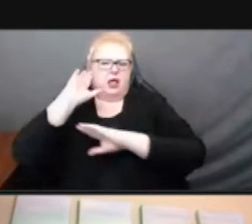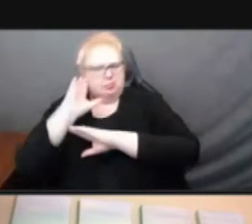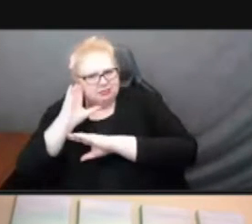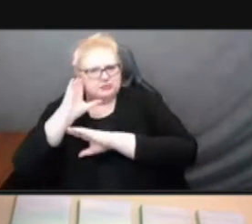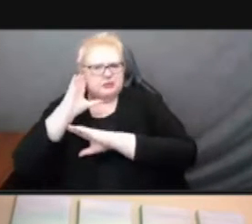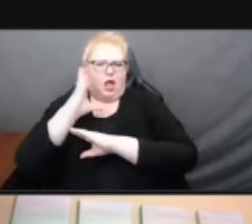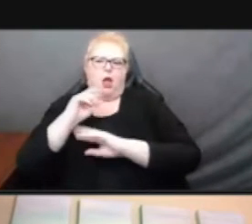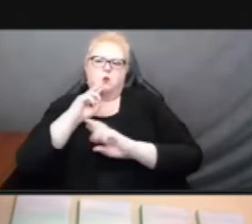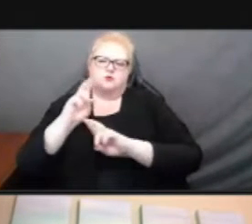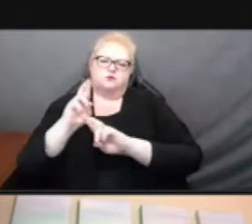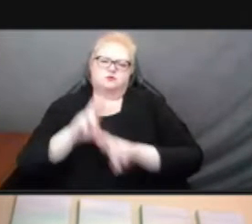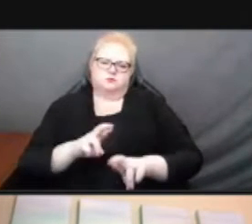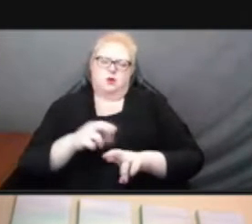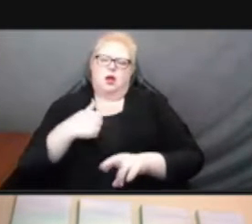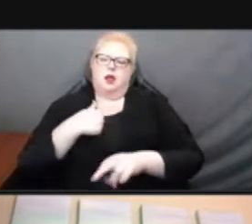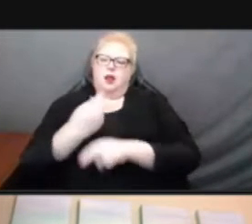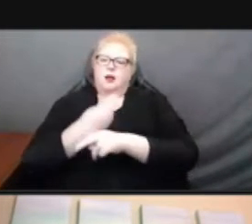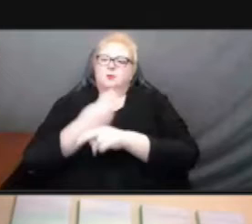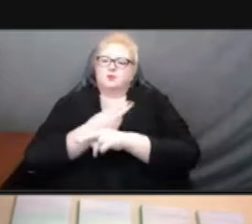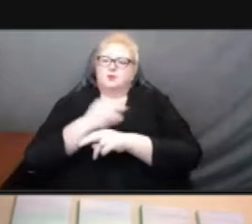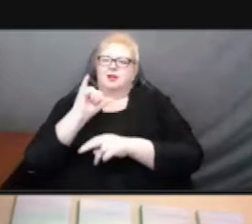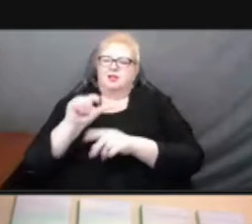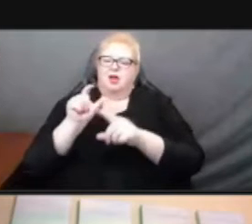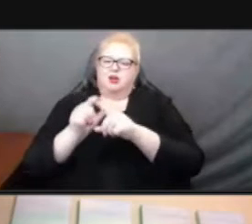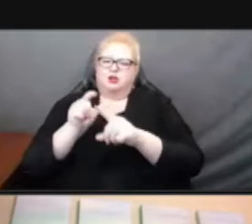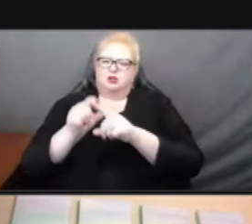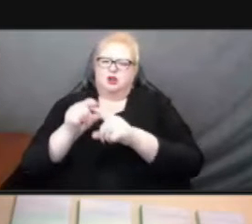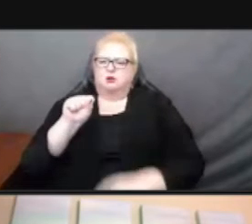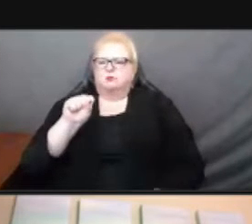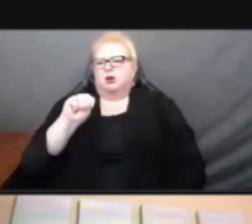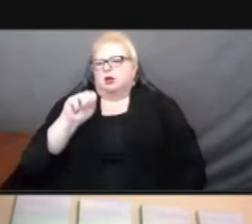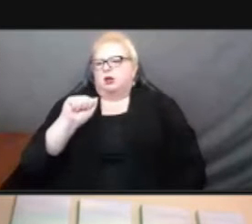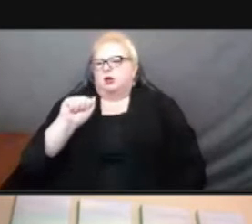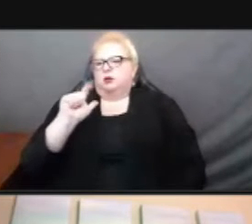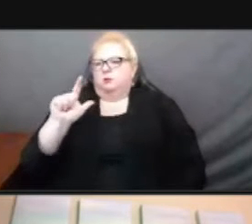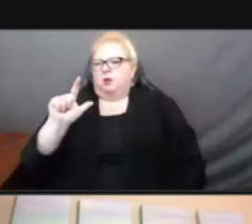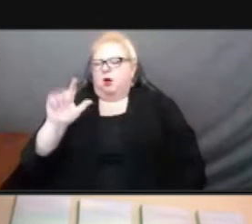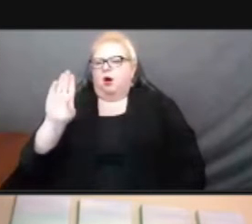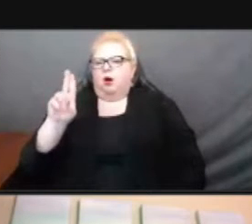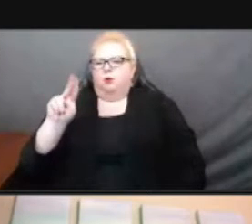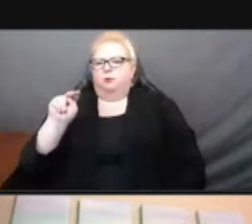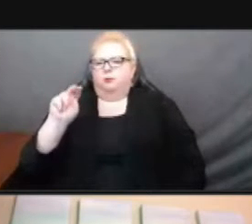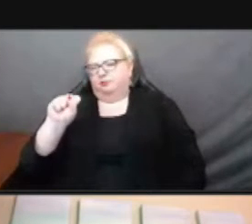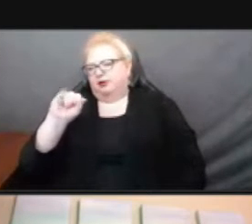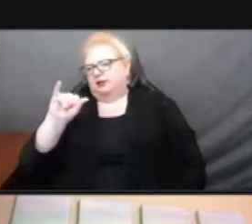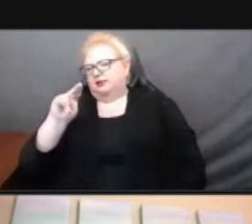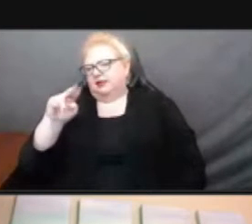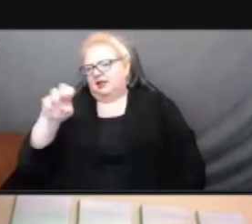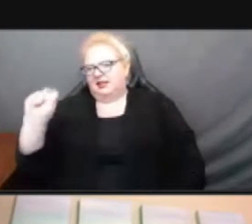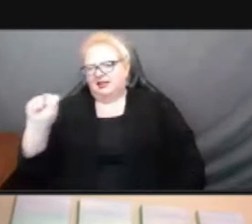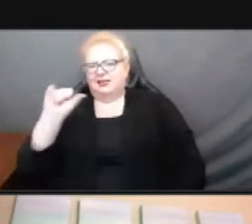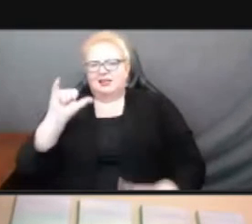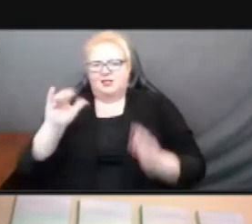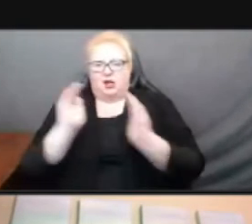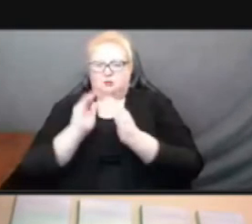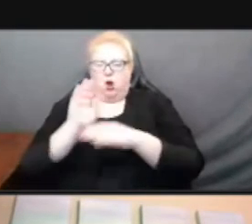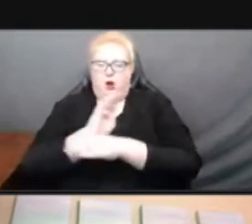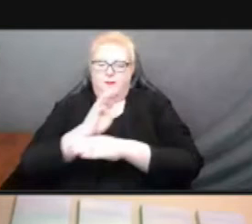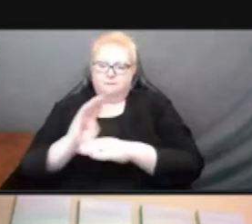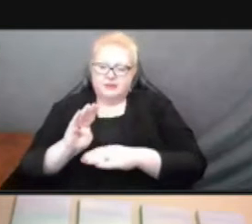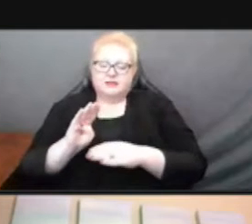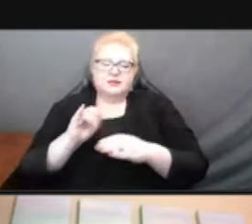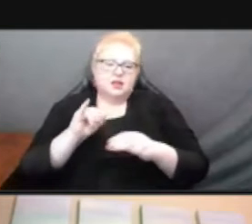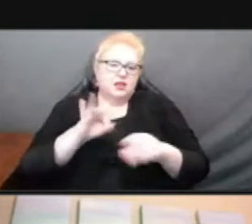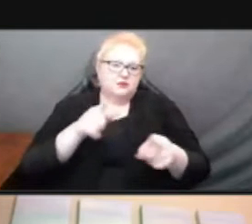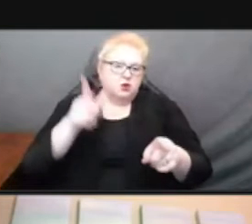And when I use the term small business, is defined in the resolution for the members who are watching and here in person.